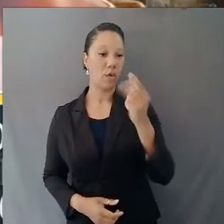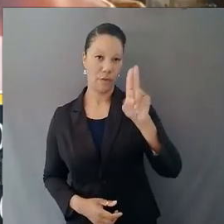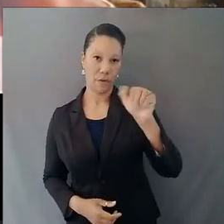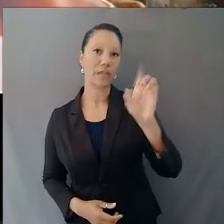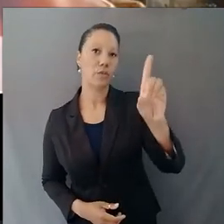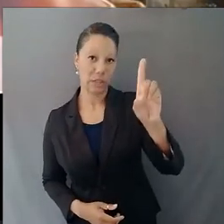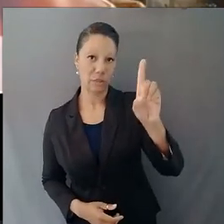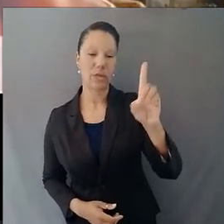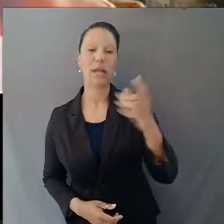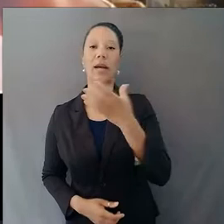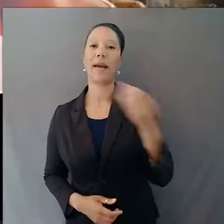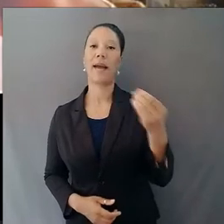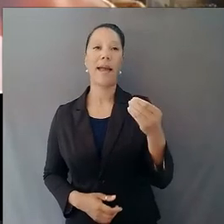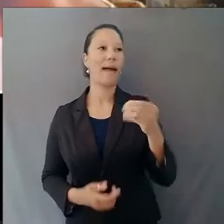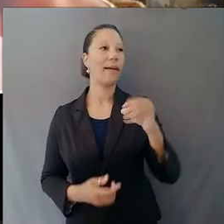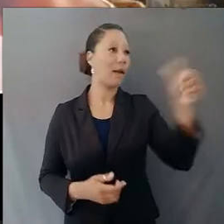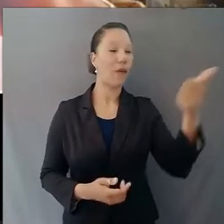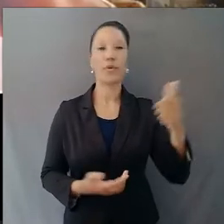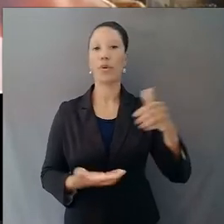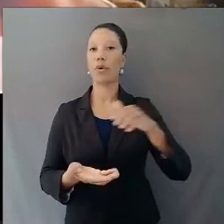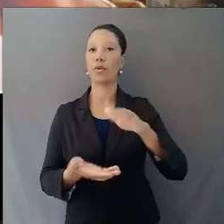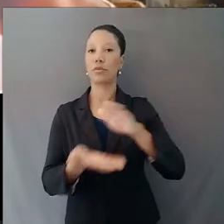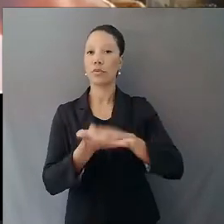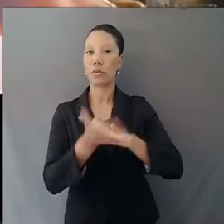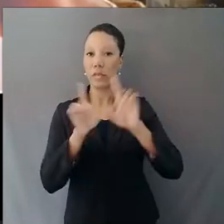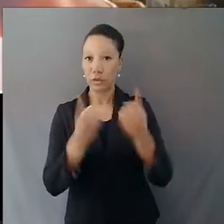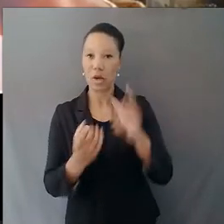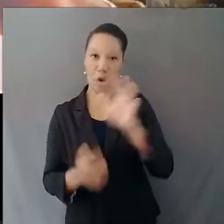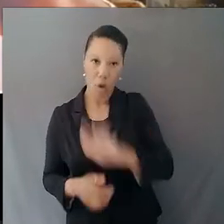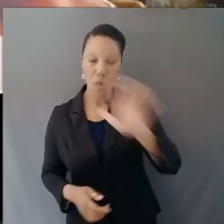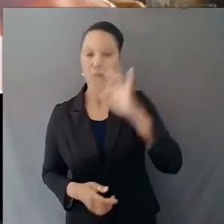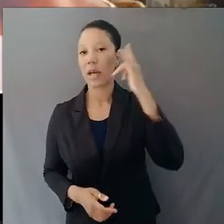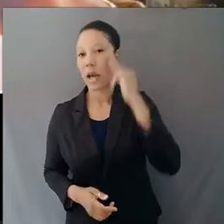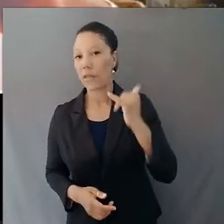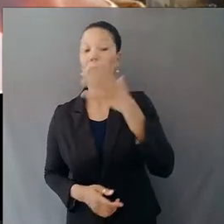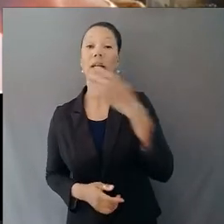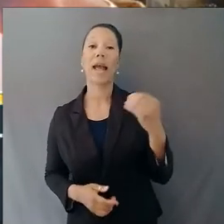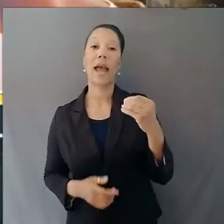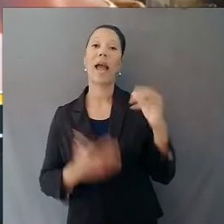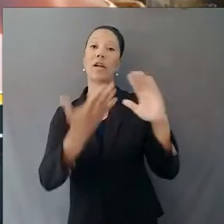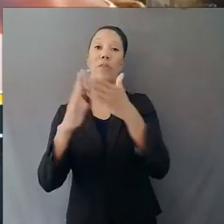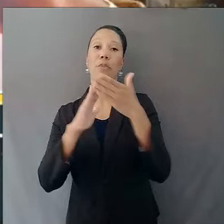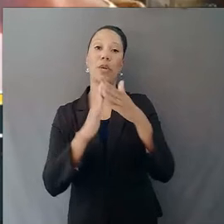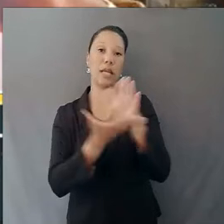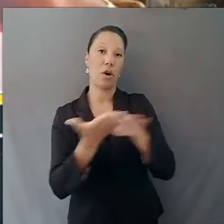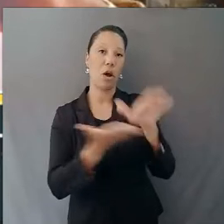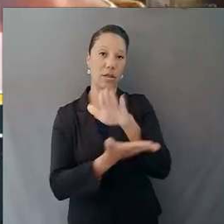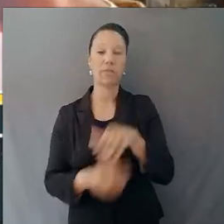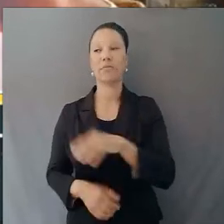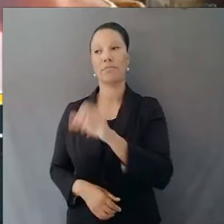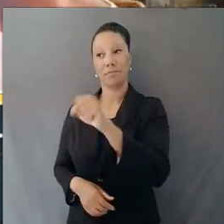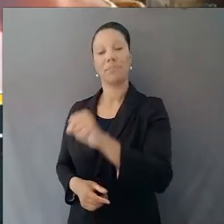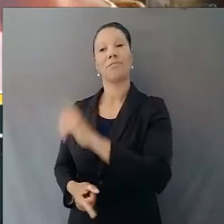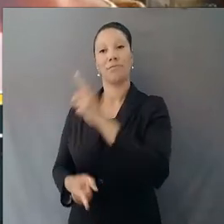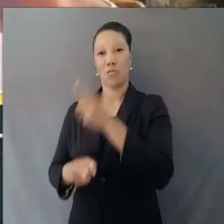district and school districts around the state and community colleges. Exactly. So news of the state's dire